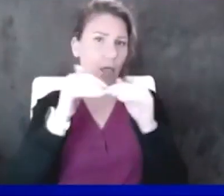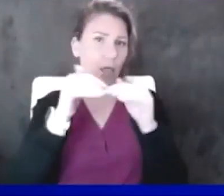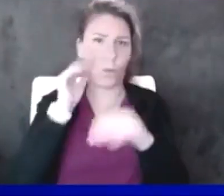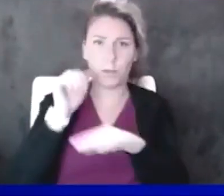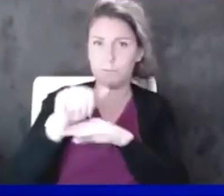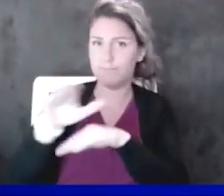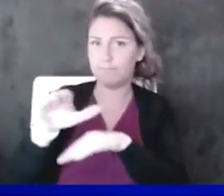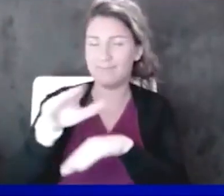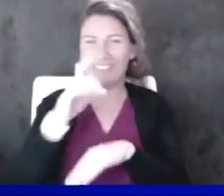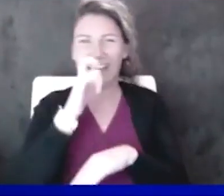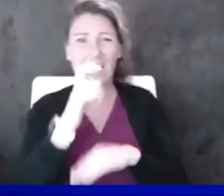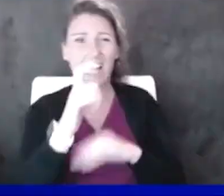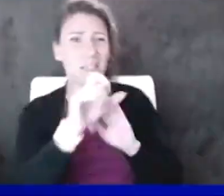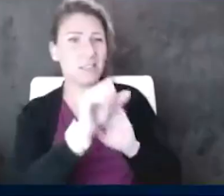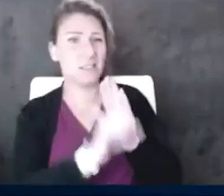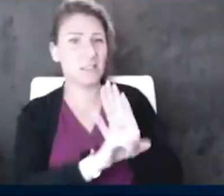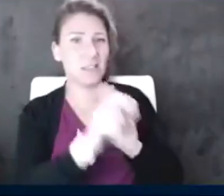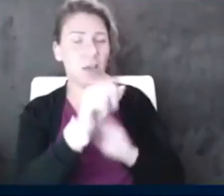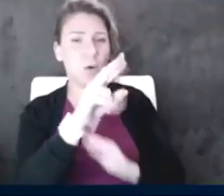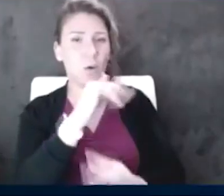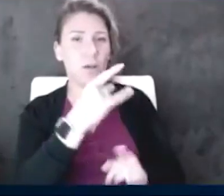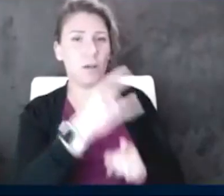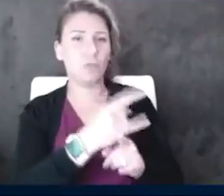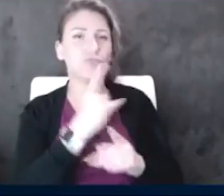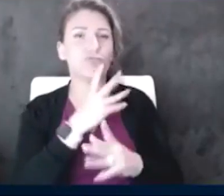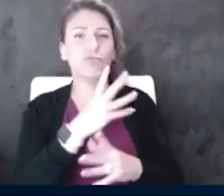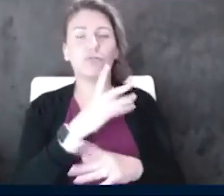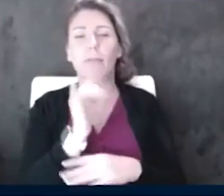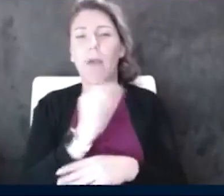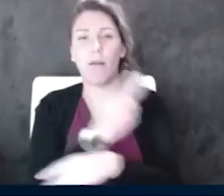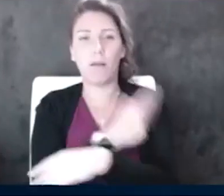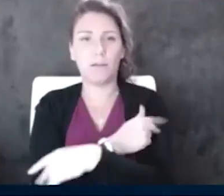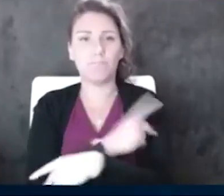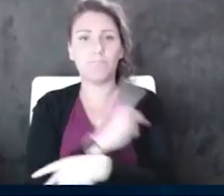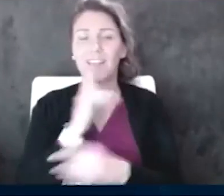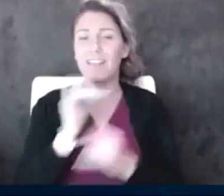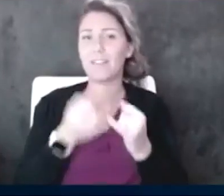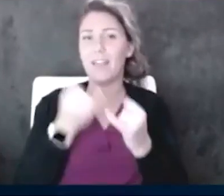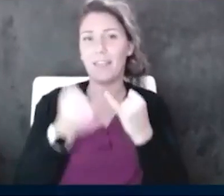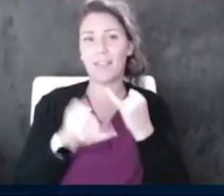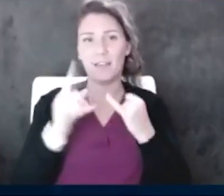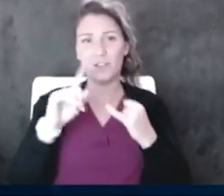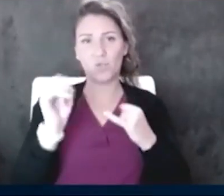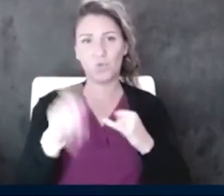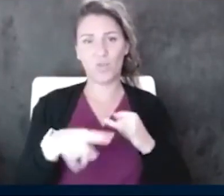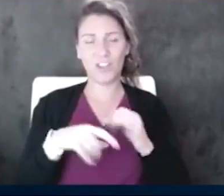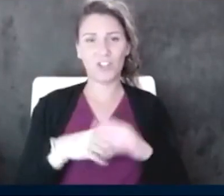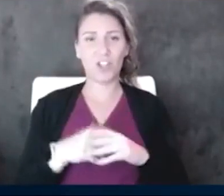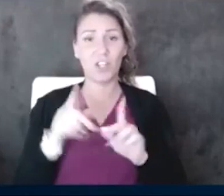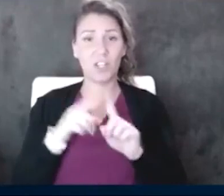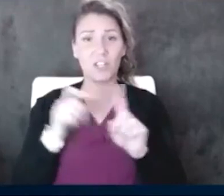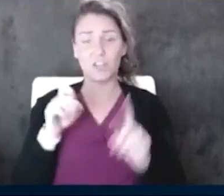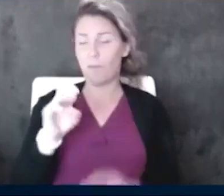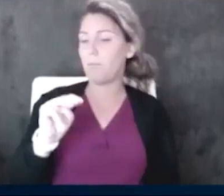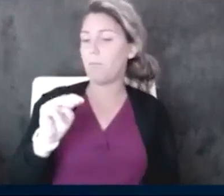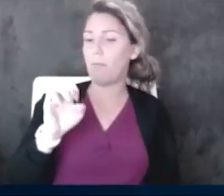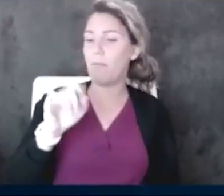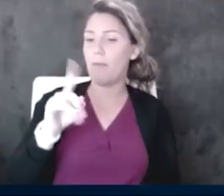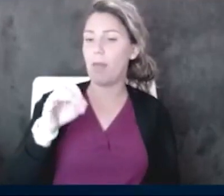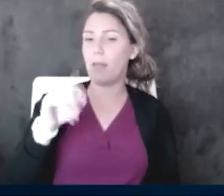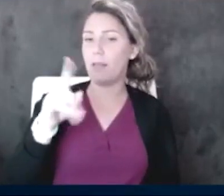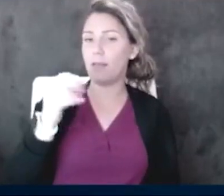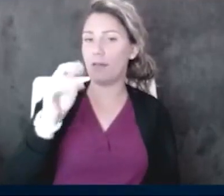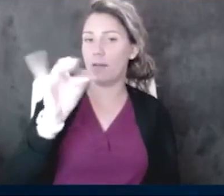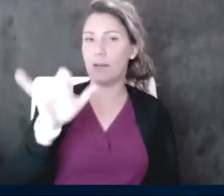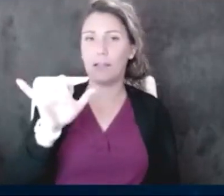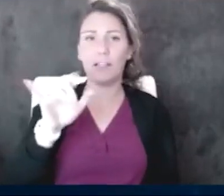or institution level. All right, I'm going to give the last question. It's from Melanie, and it's to Chelsea. What is involved